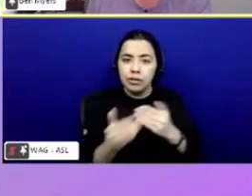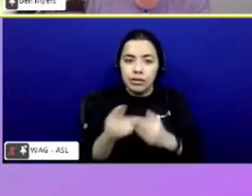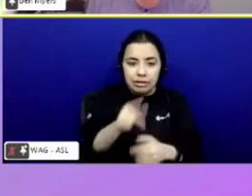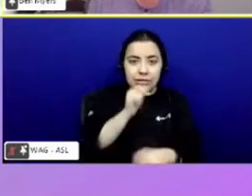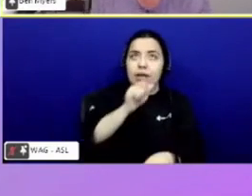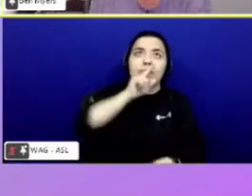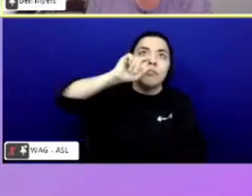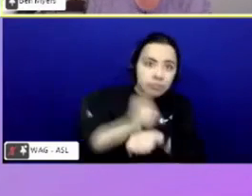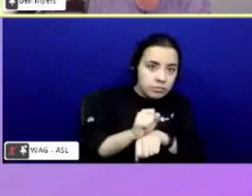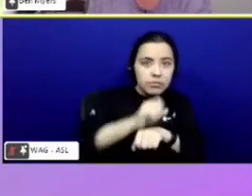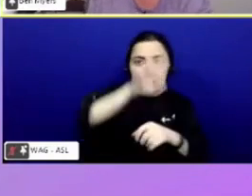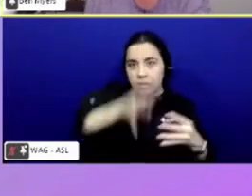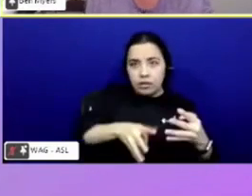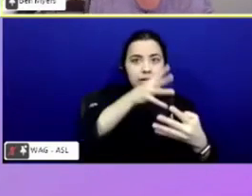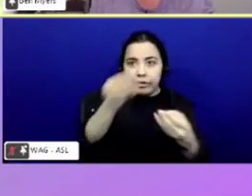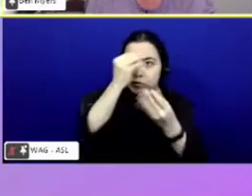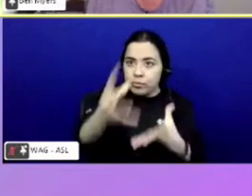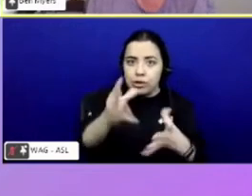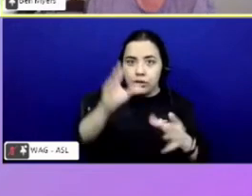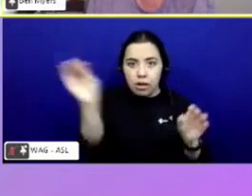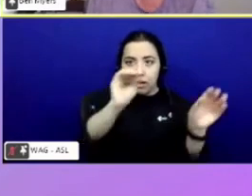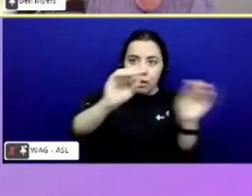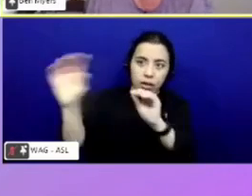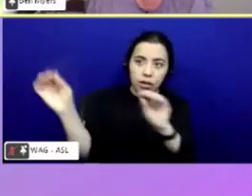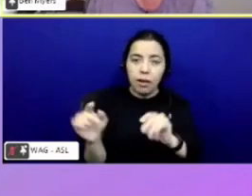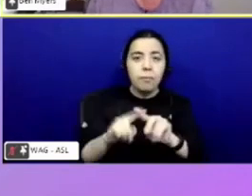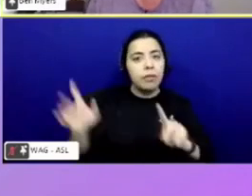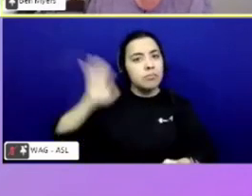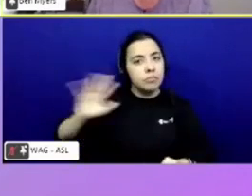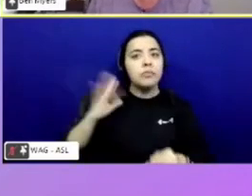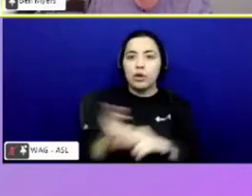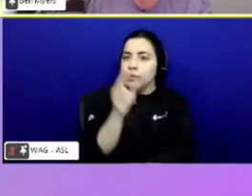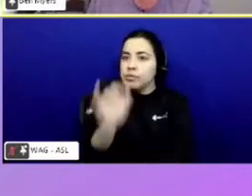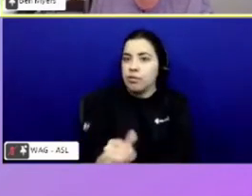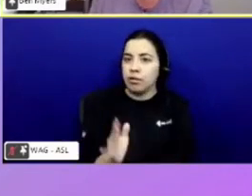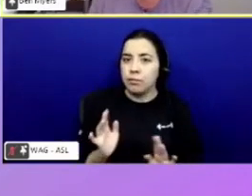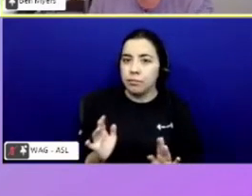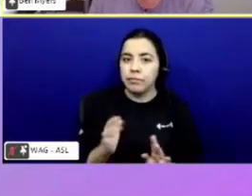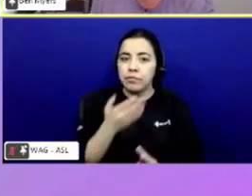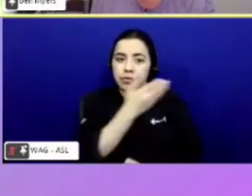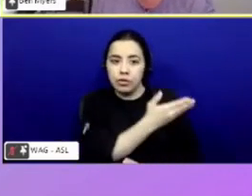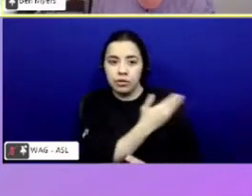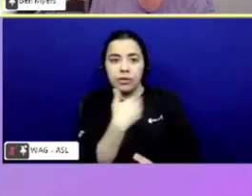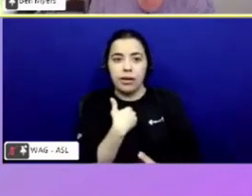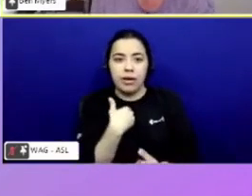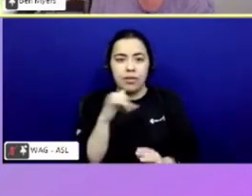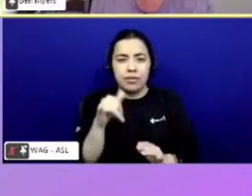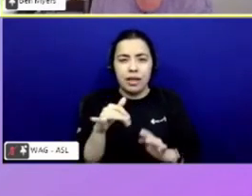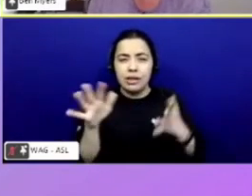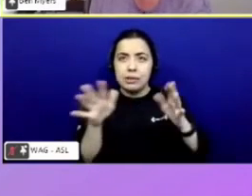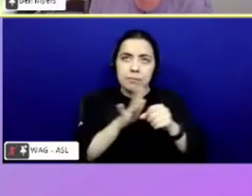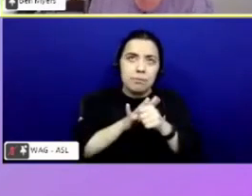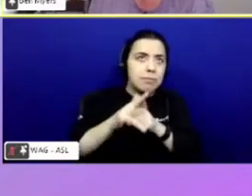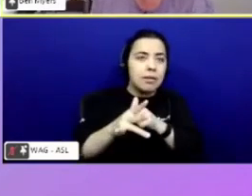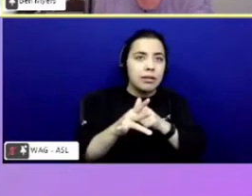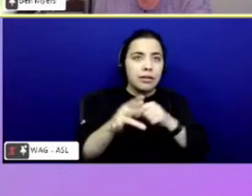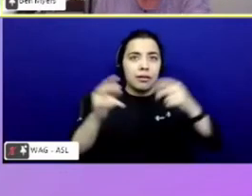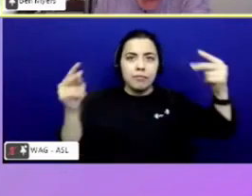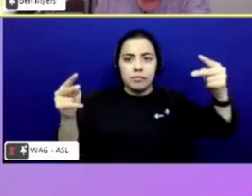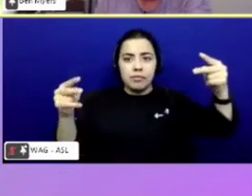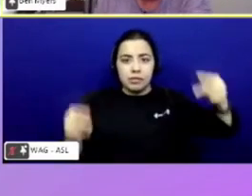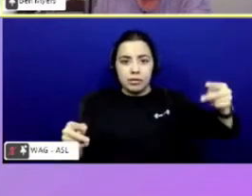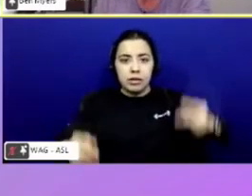actually data that should be arranged in a tabular way. And so you would get this kind of plethora of layout tables. And